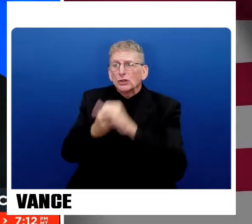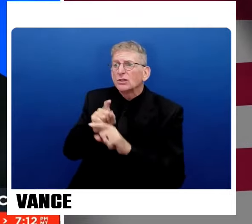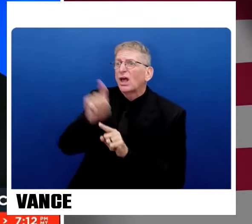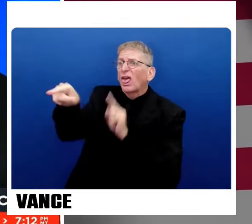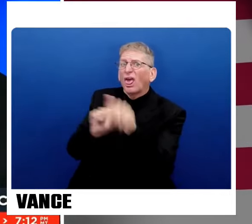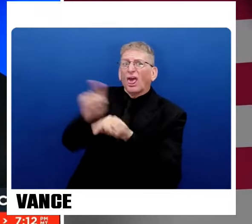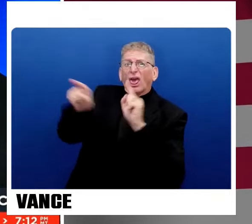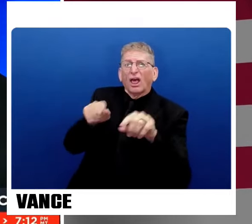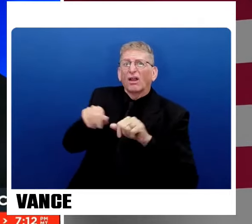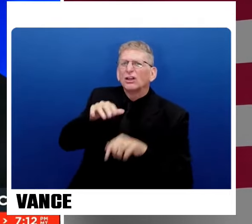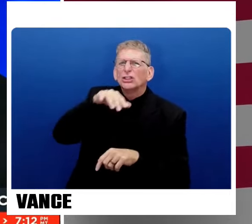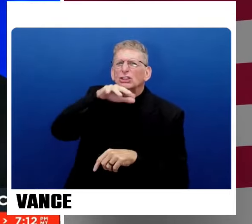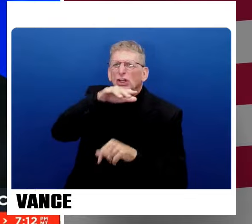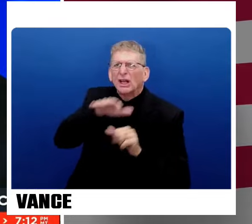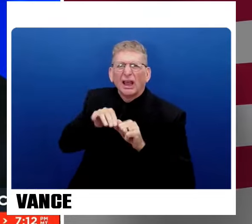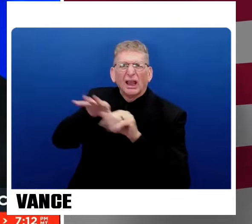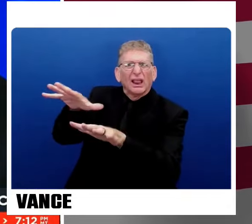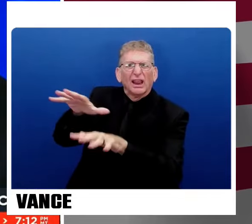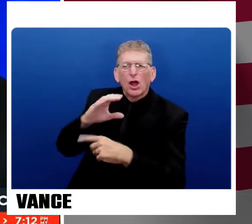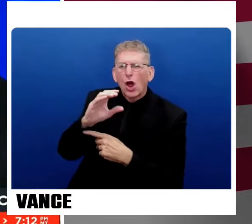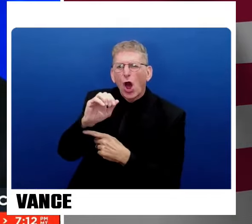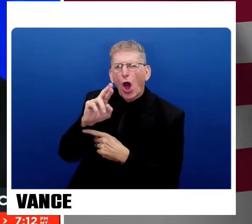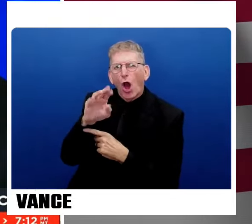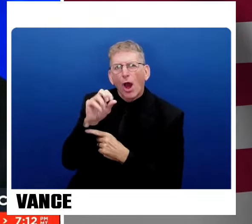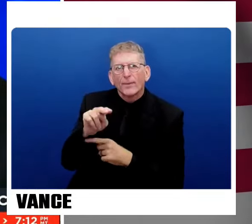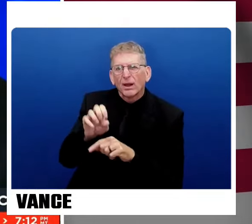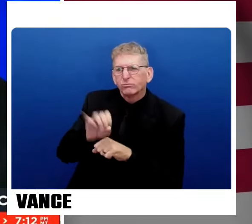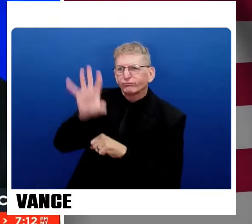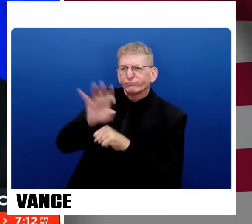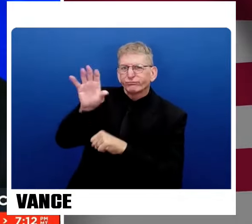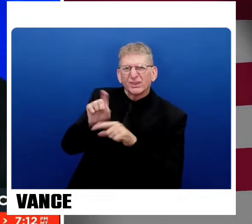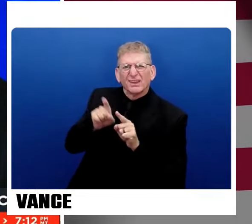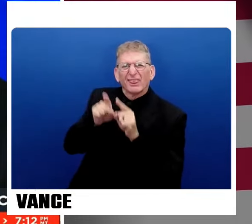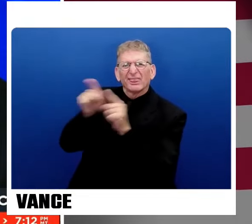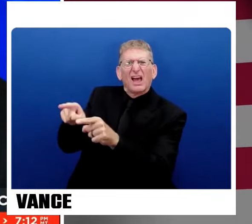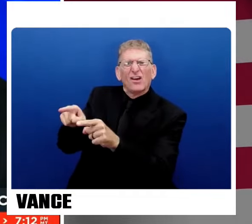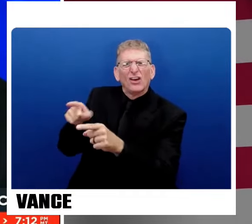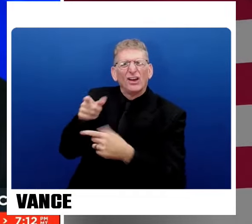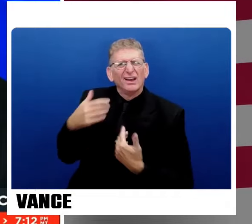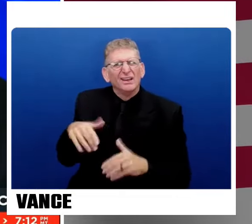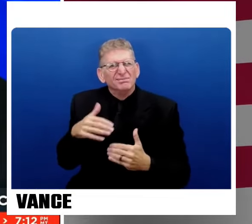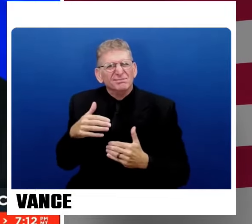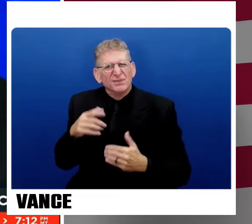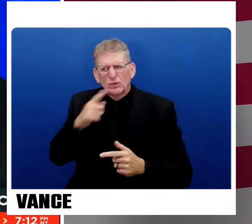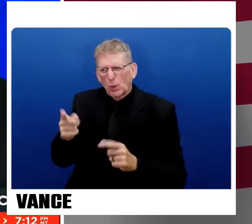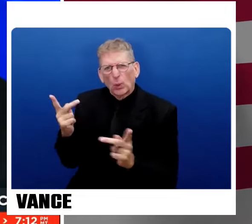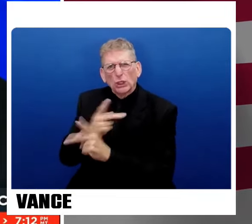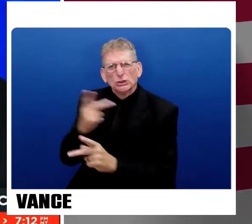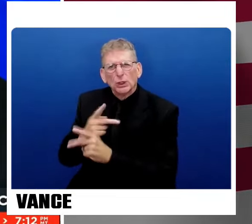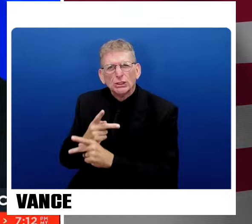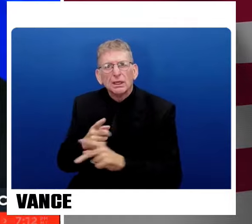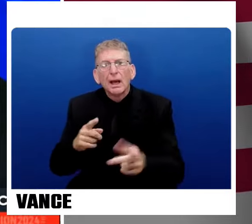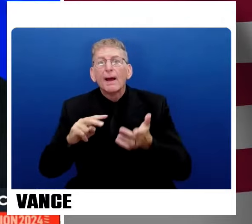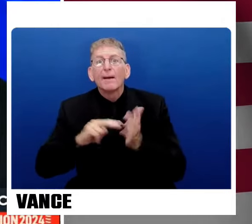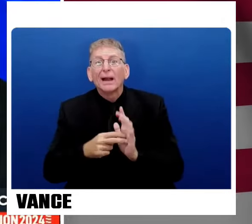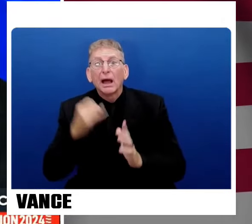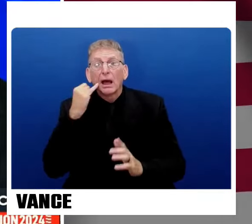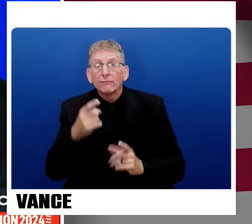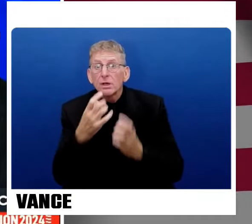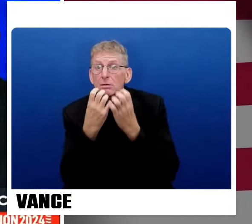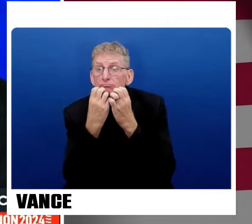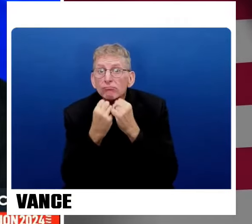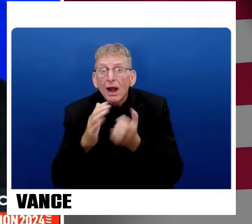they're doing per unit of economic output. So if we actually care about getting cleaner air and cleaner water, the best thing to do is to double down